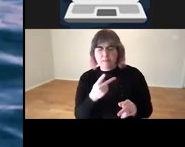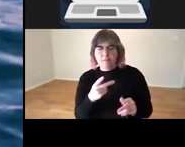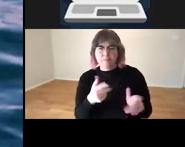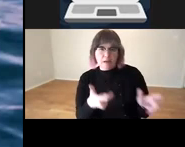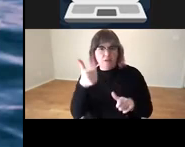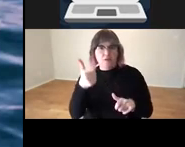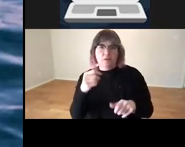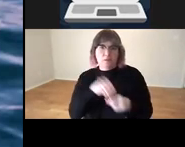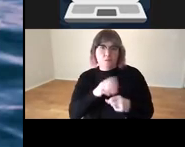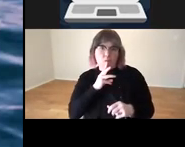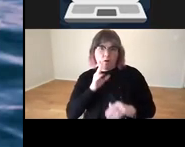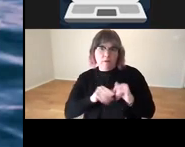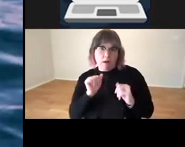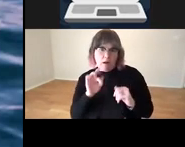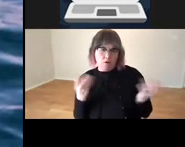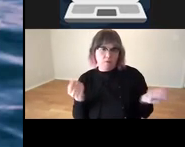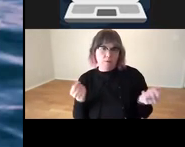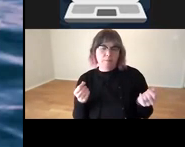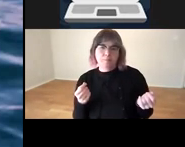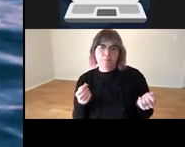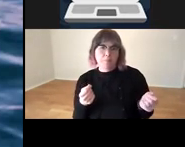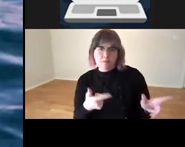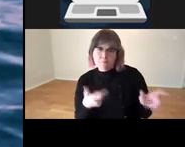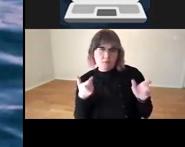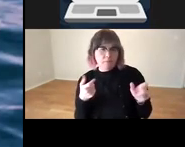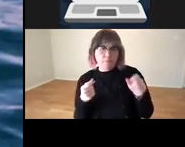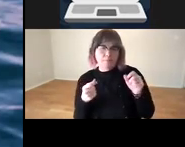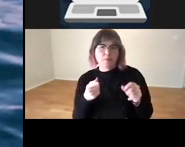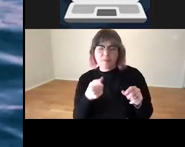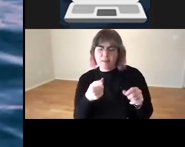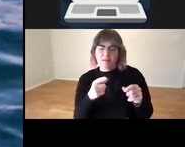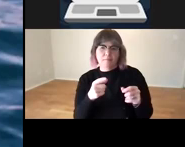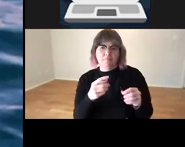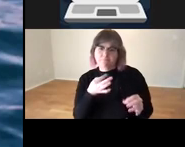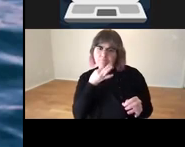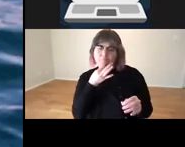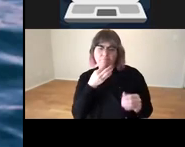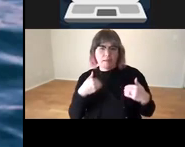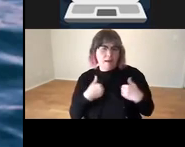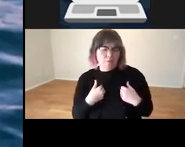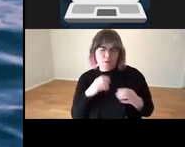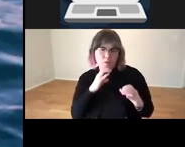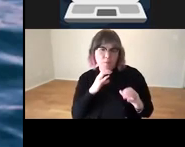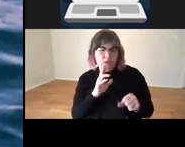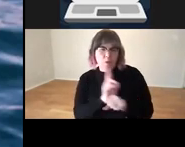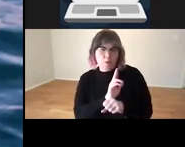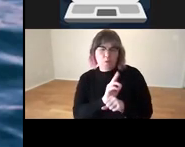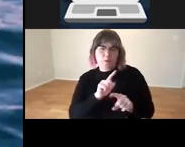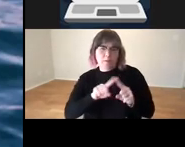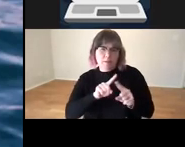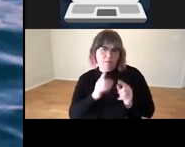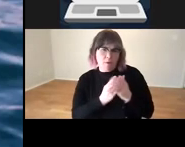times faster in water than in air. So this is an amazing mechanism for animals to communicate and use these properties of sound in the